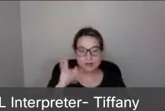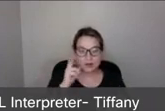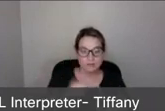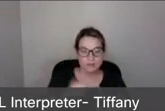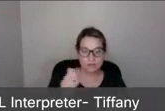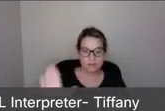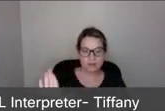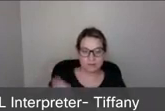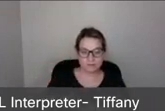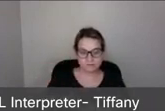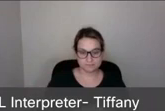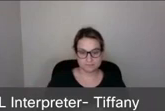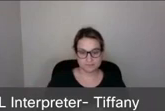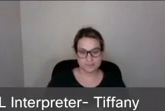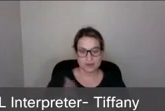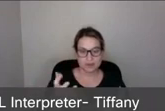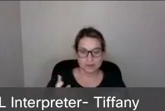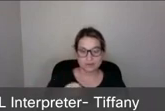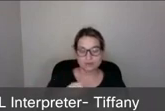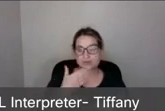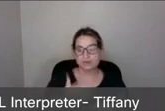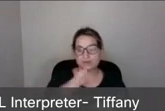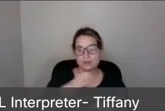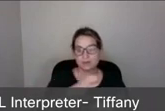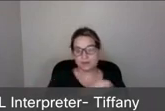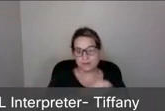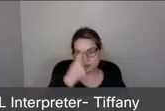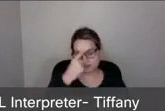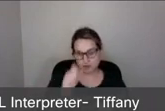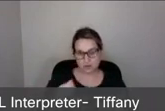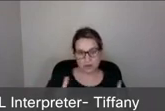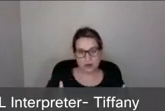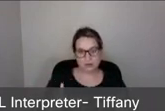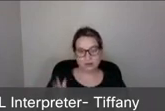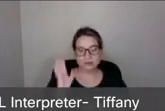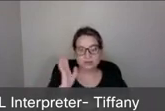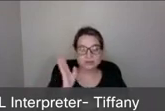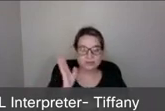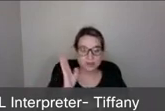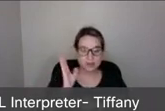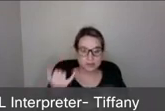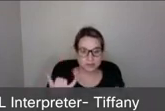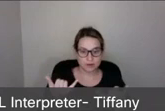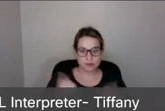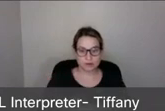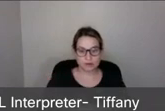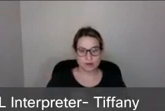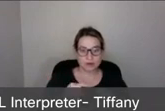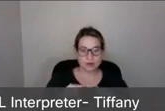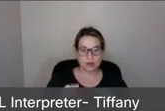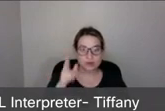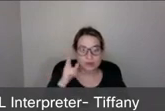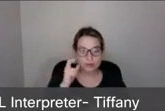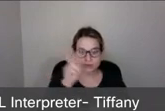them. I would like to thank the commission for the opportunity to speak here today. During the listening